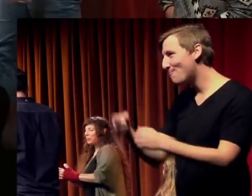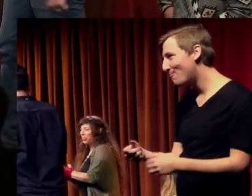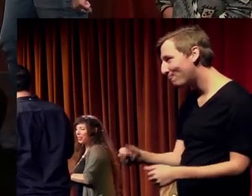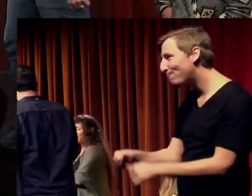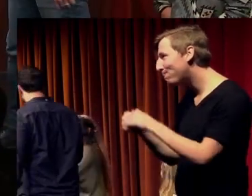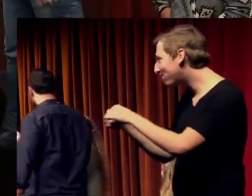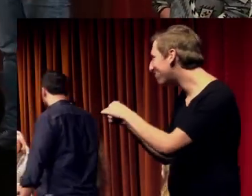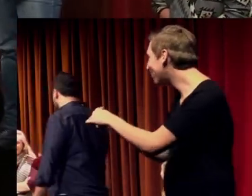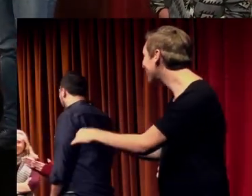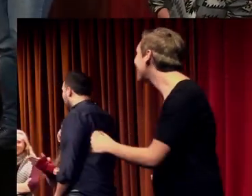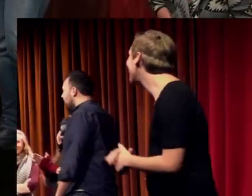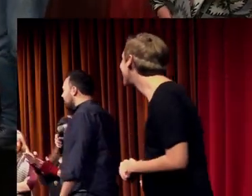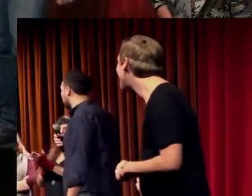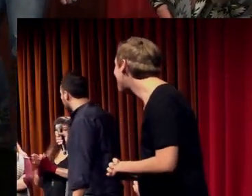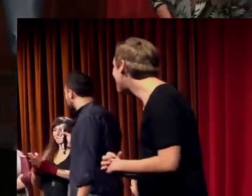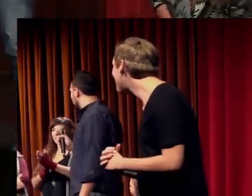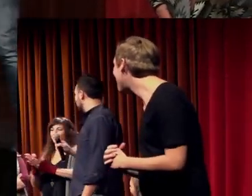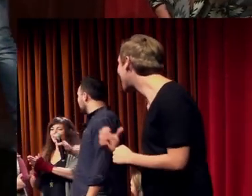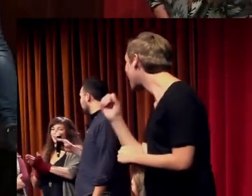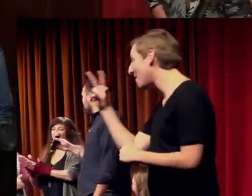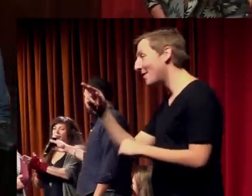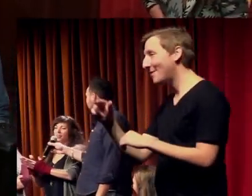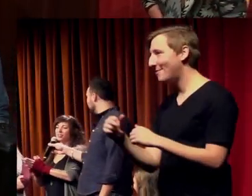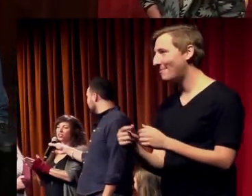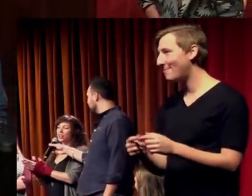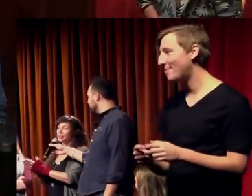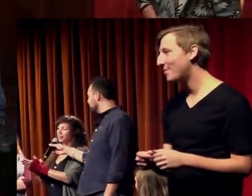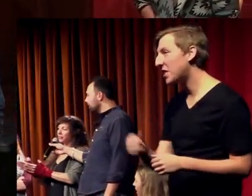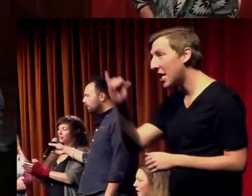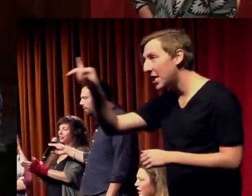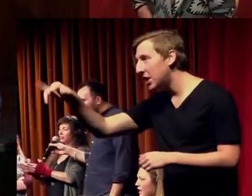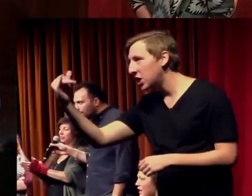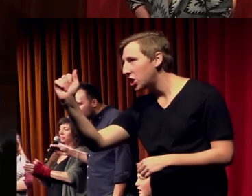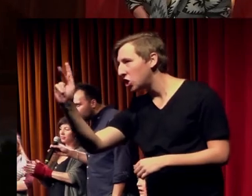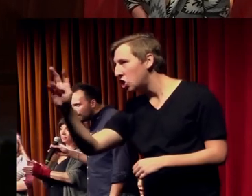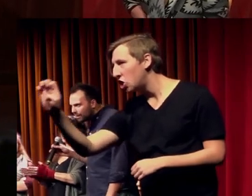Oh! No, Robbie. All right, here we go. Next round.